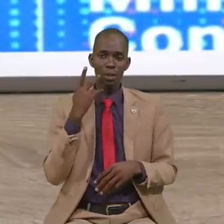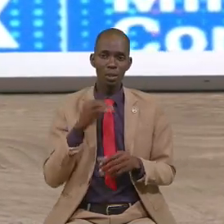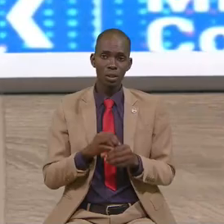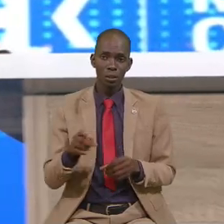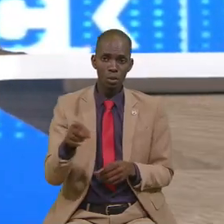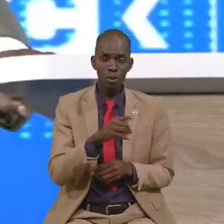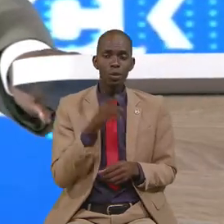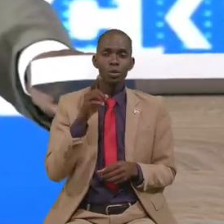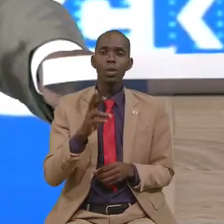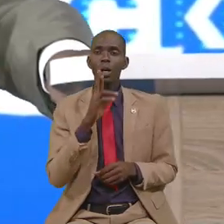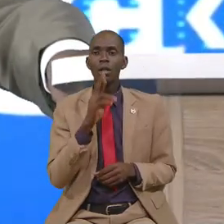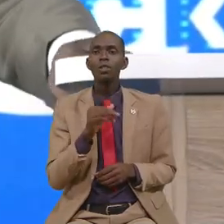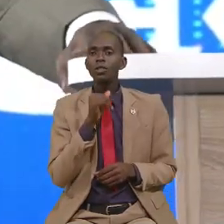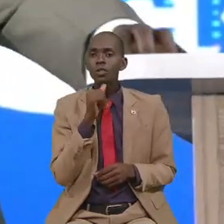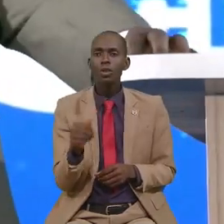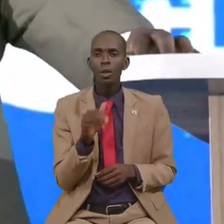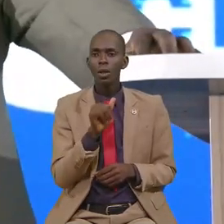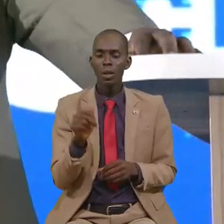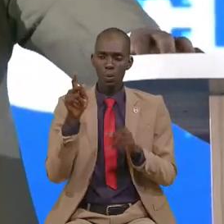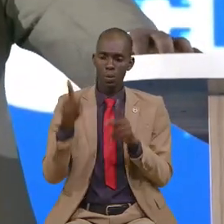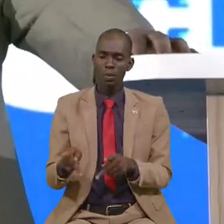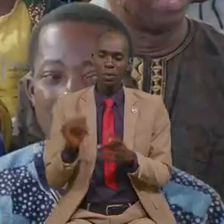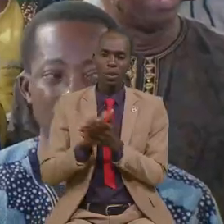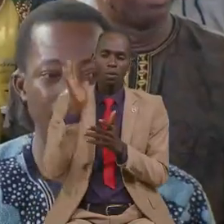are not a candidate for locking up.